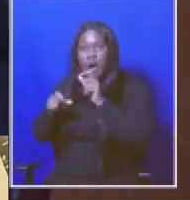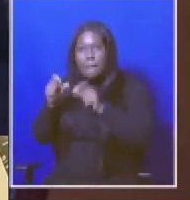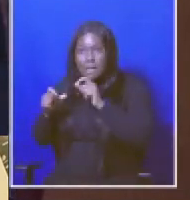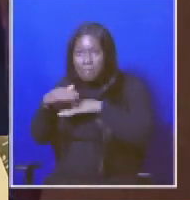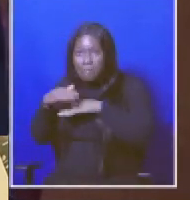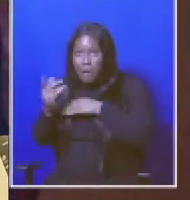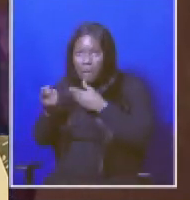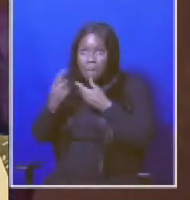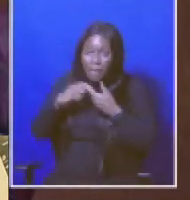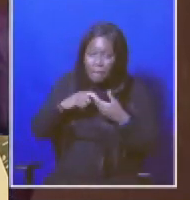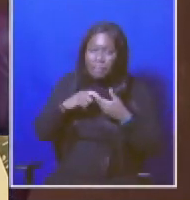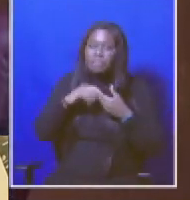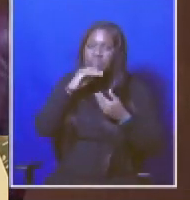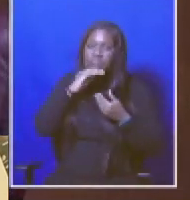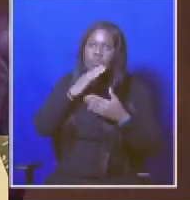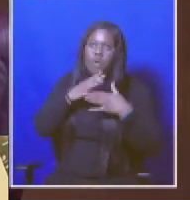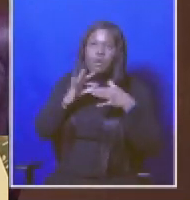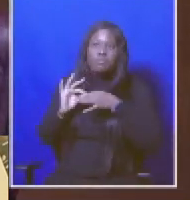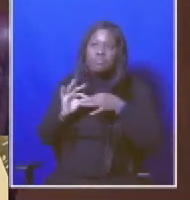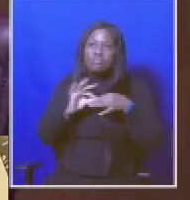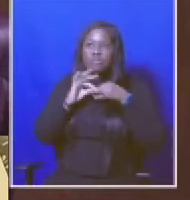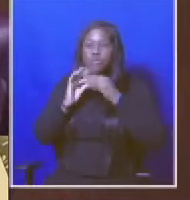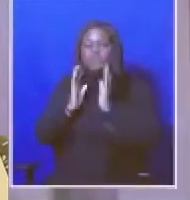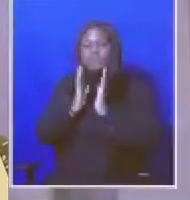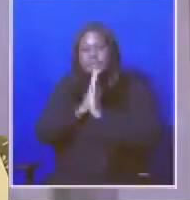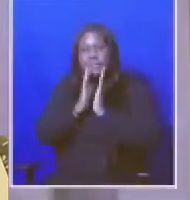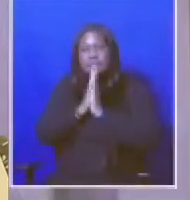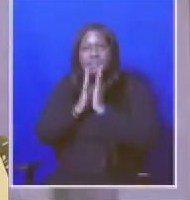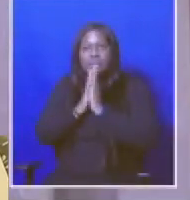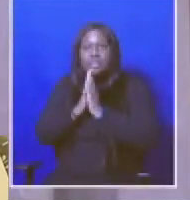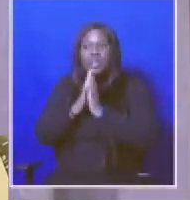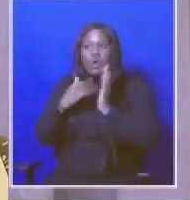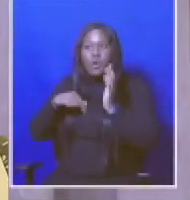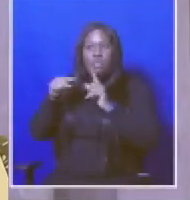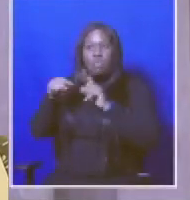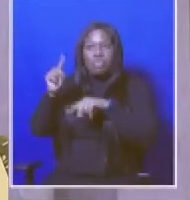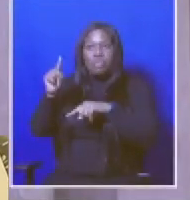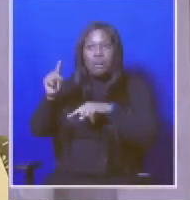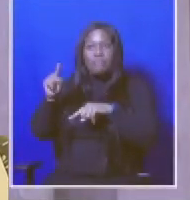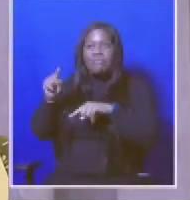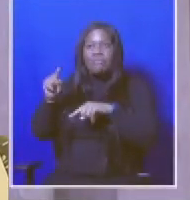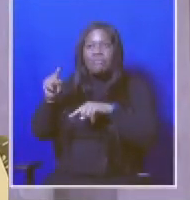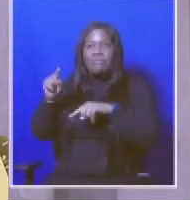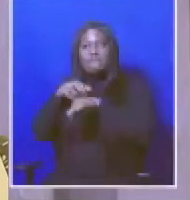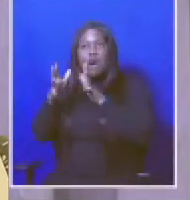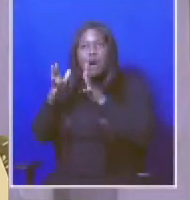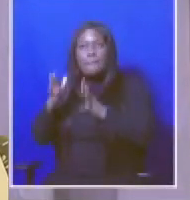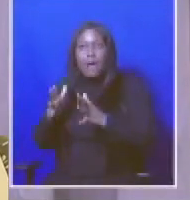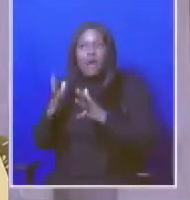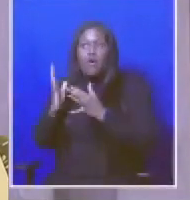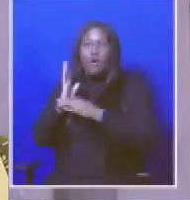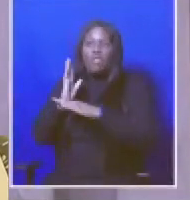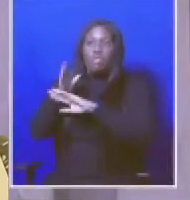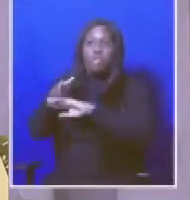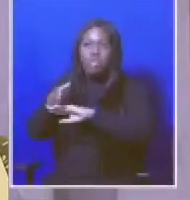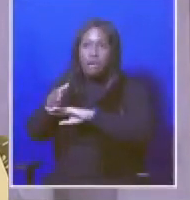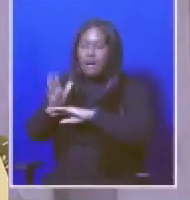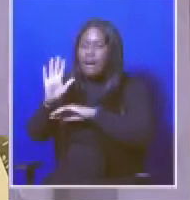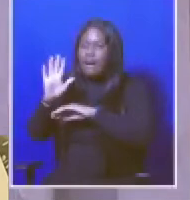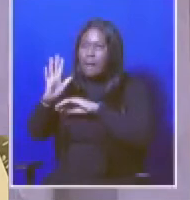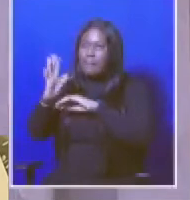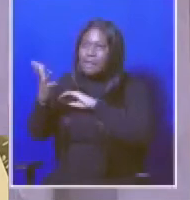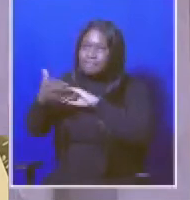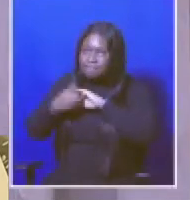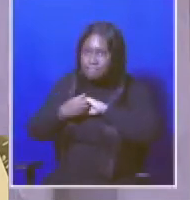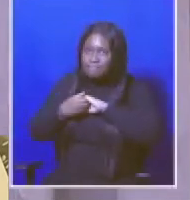let's work with commercial farmers in our country, not chase them away, not disrupt their production, but bring